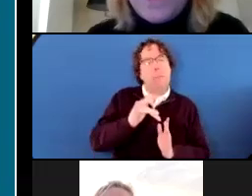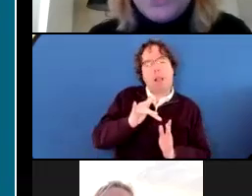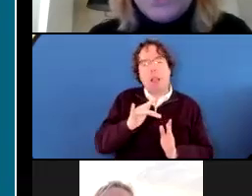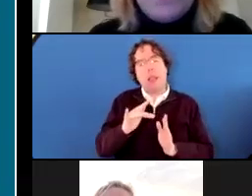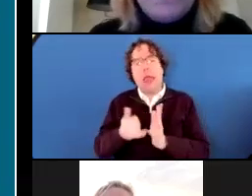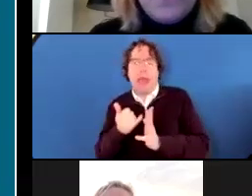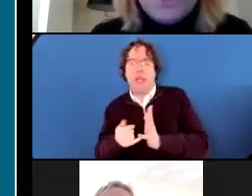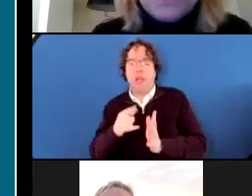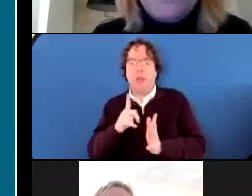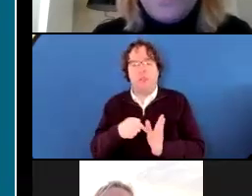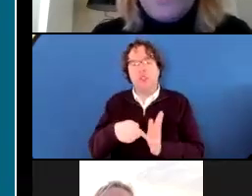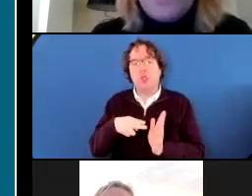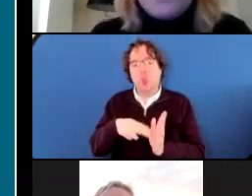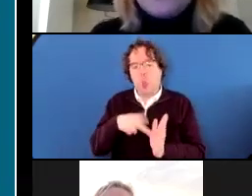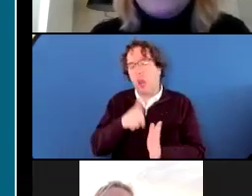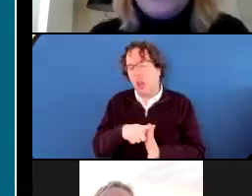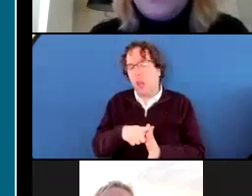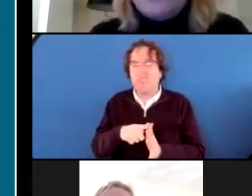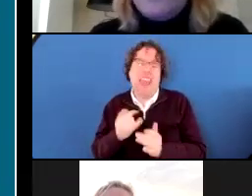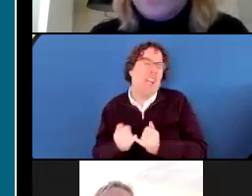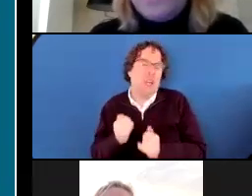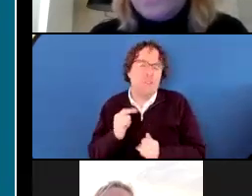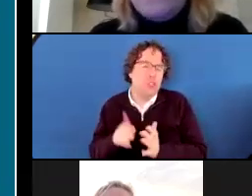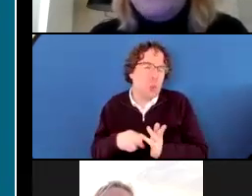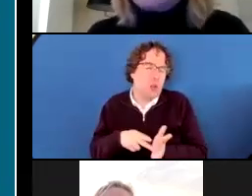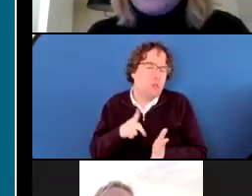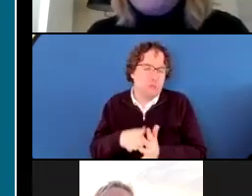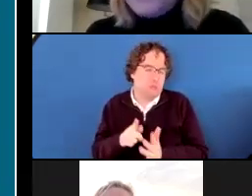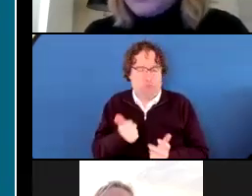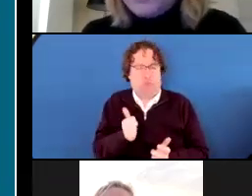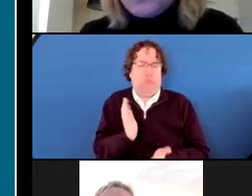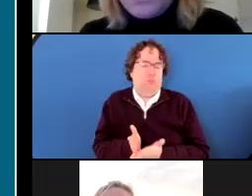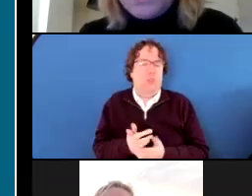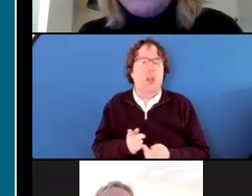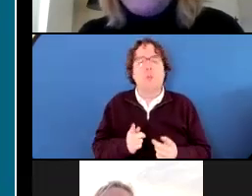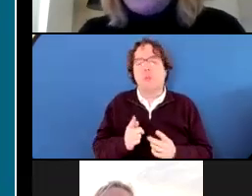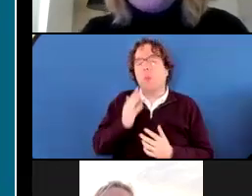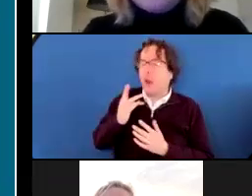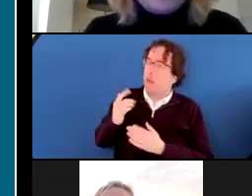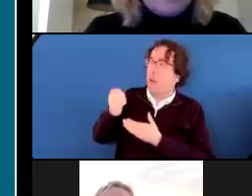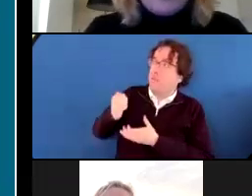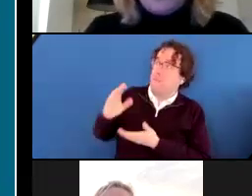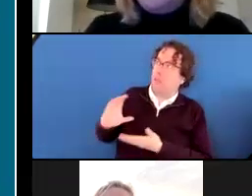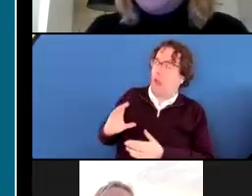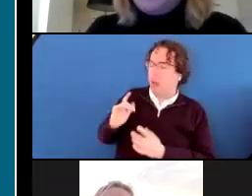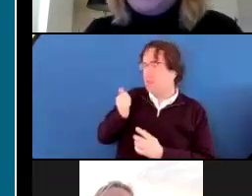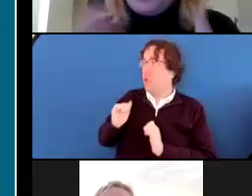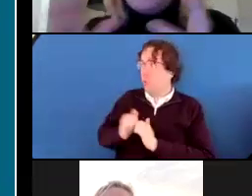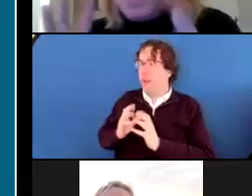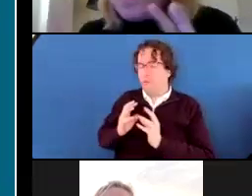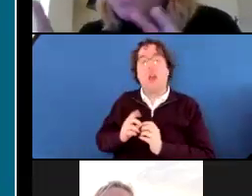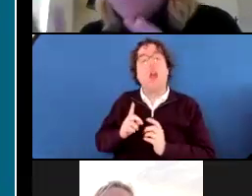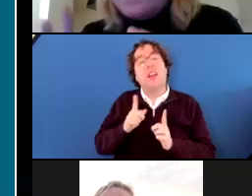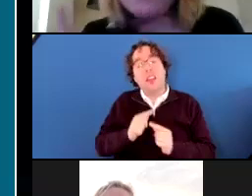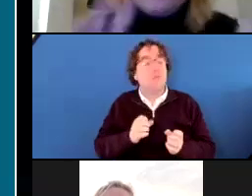for allocations from funders. And as I've said, we can provide information in alternative formats. And if you're sort